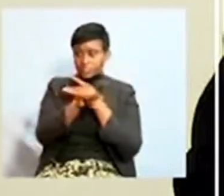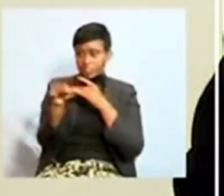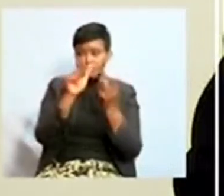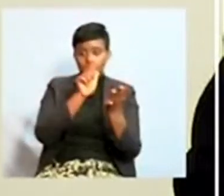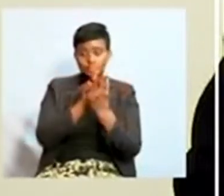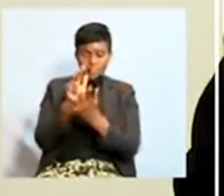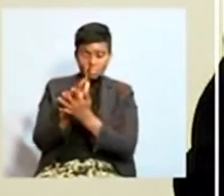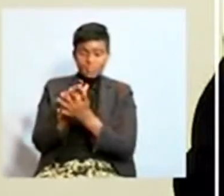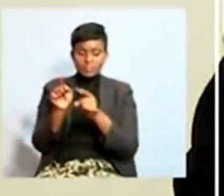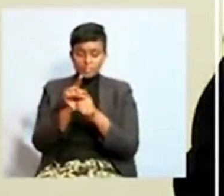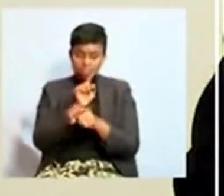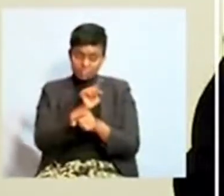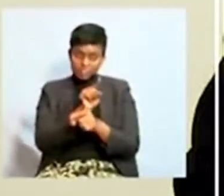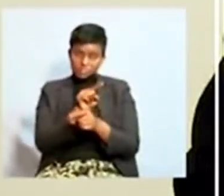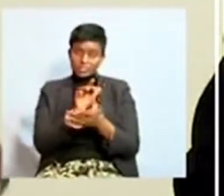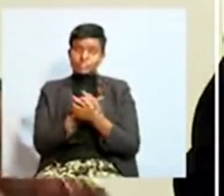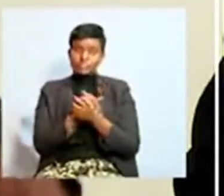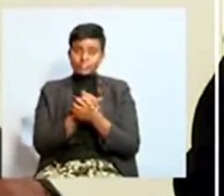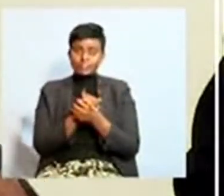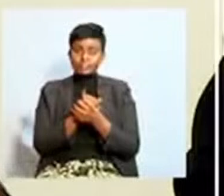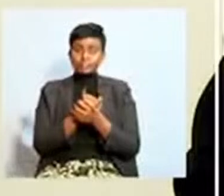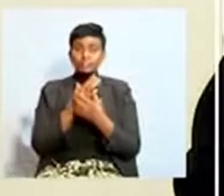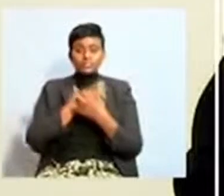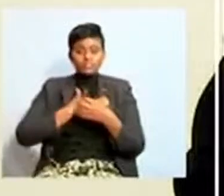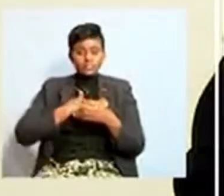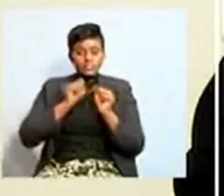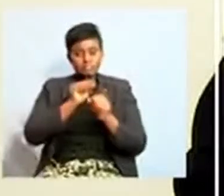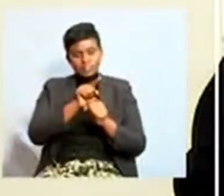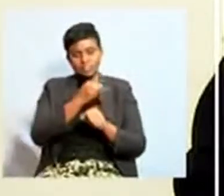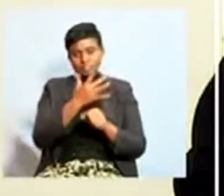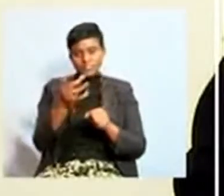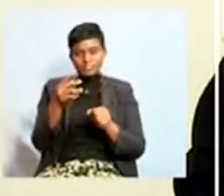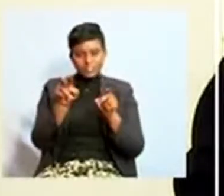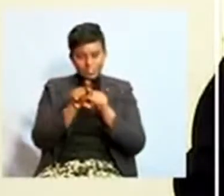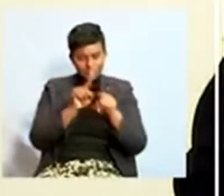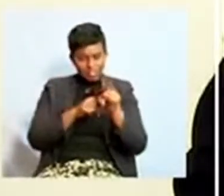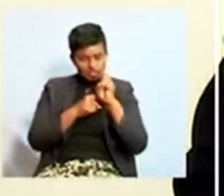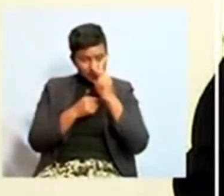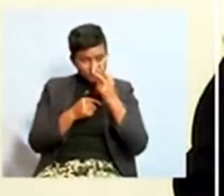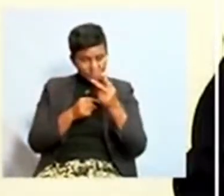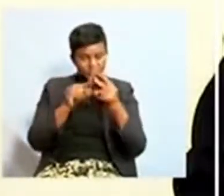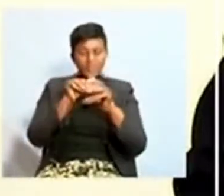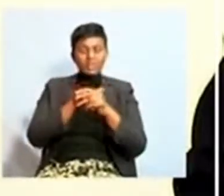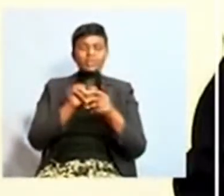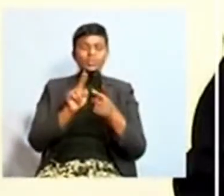ratifying this, please can these things be looked into.